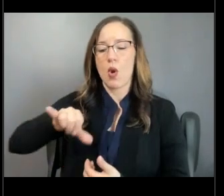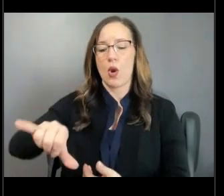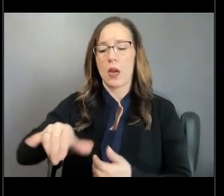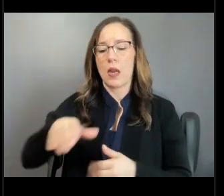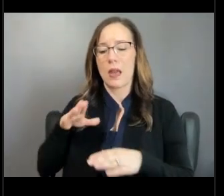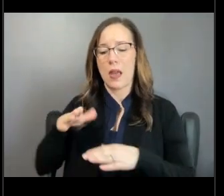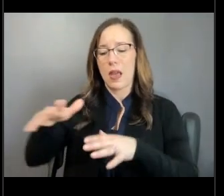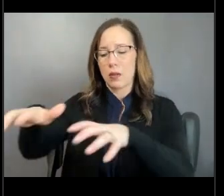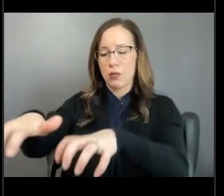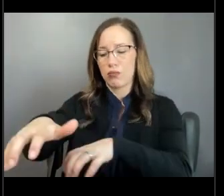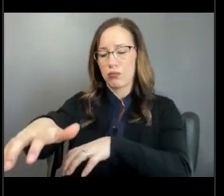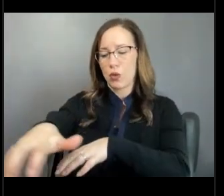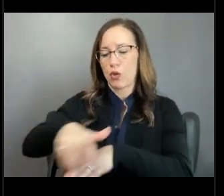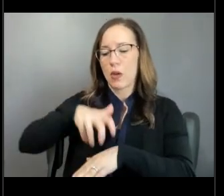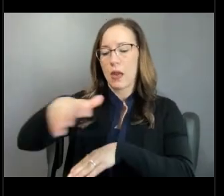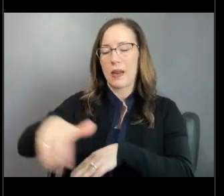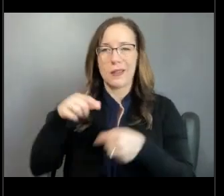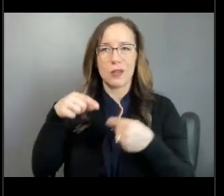during construction.